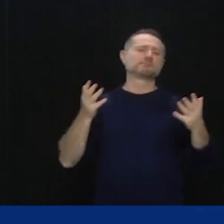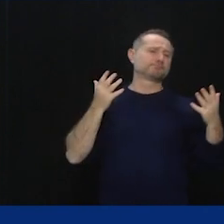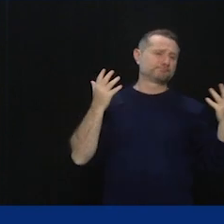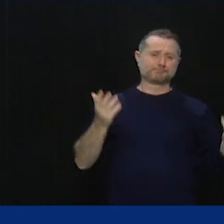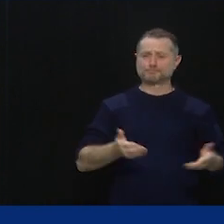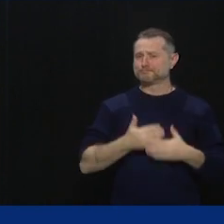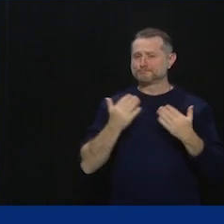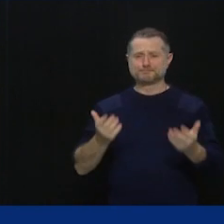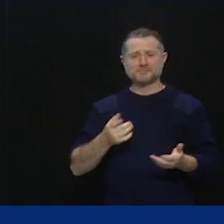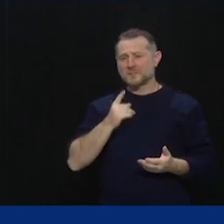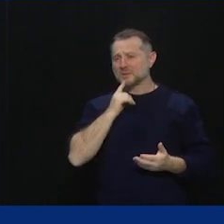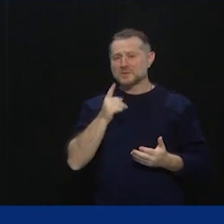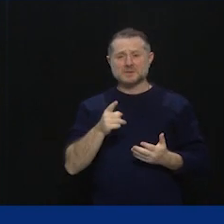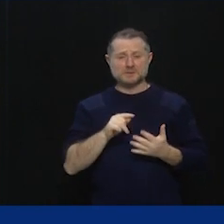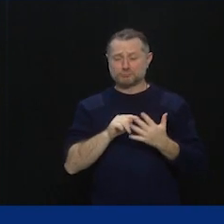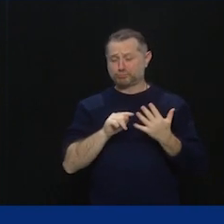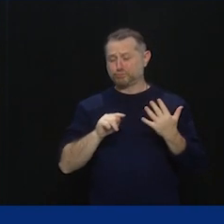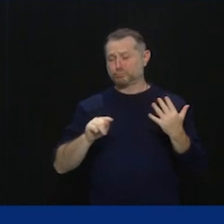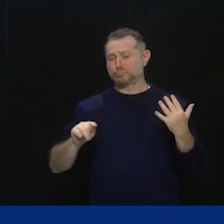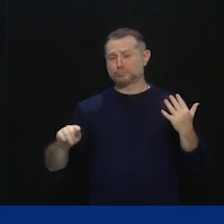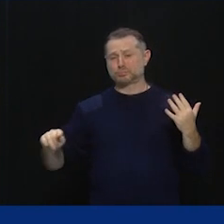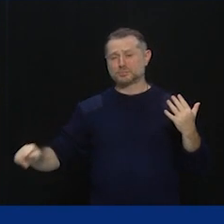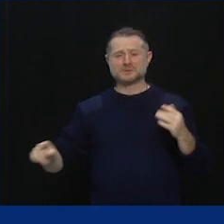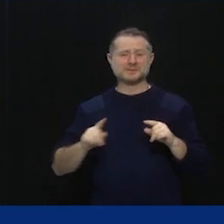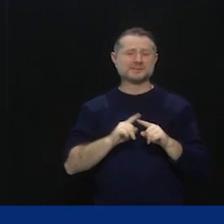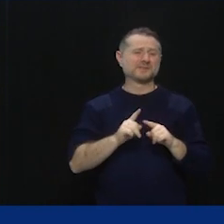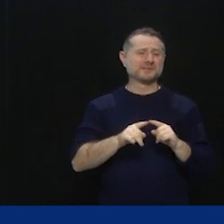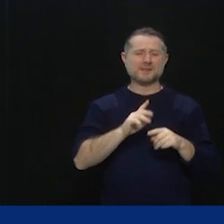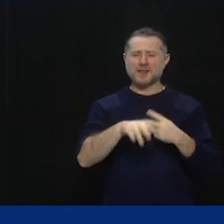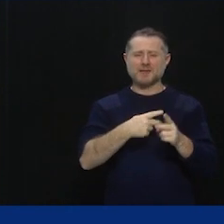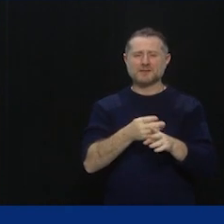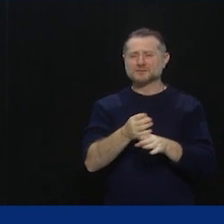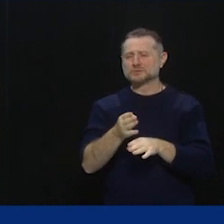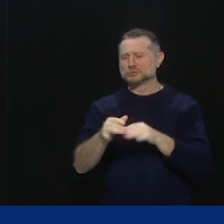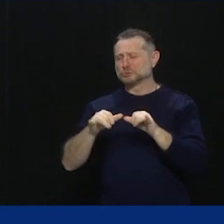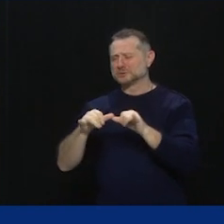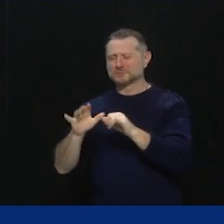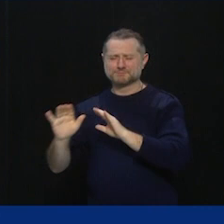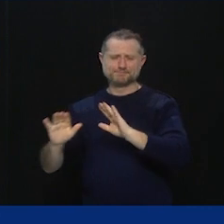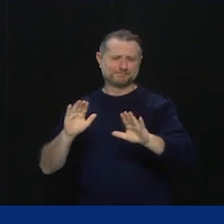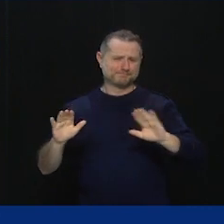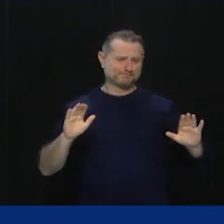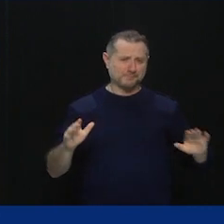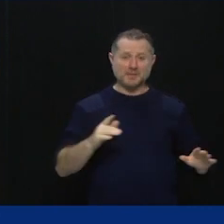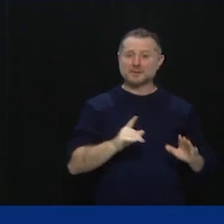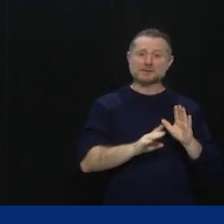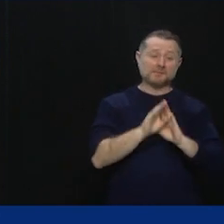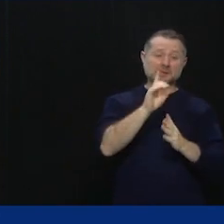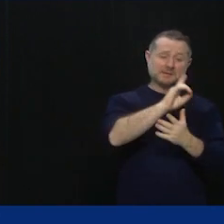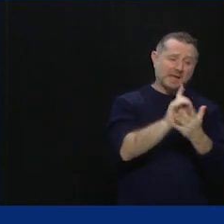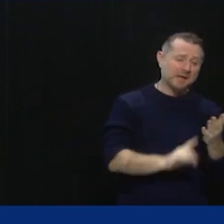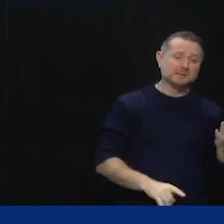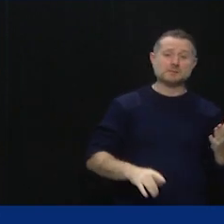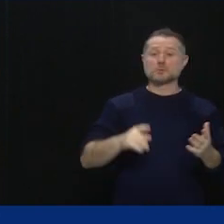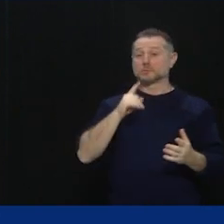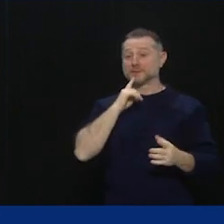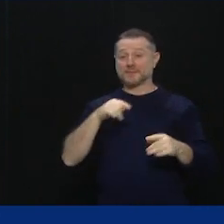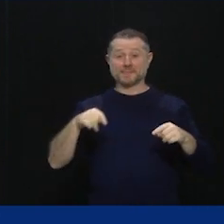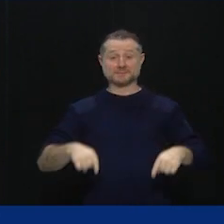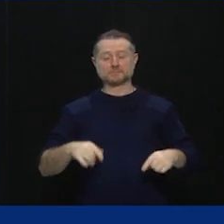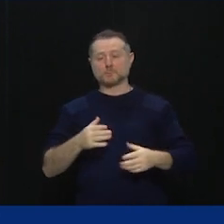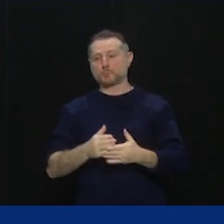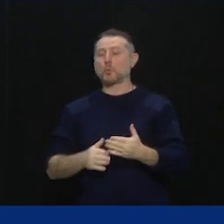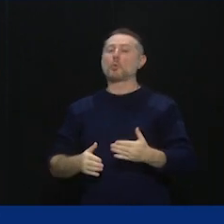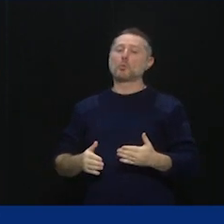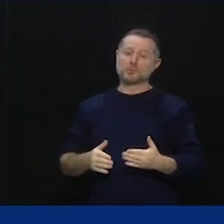H2M Engineering, Graylick Engineering, just on the design side for this phase. Obviously D3, we